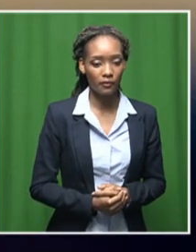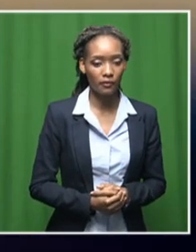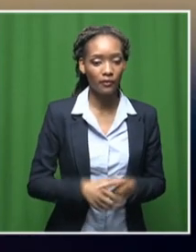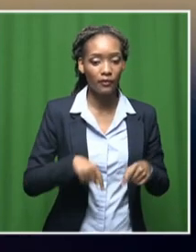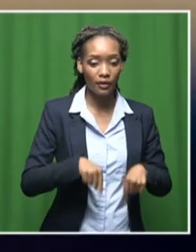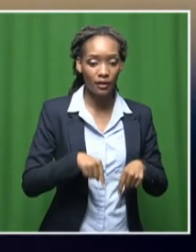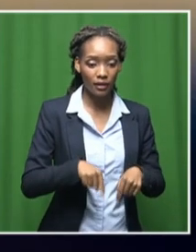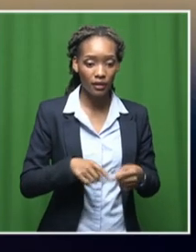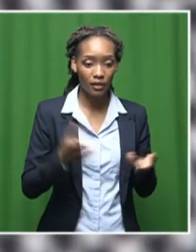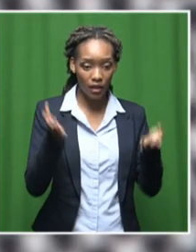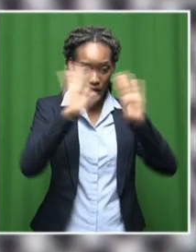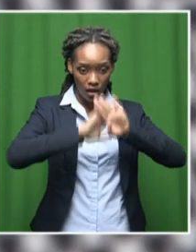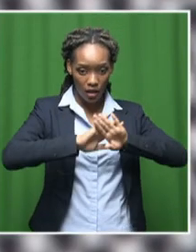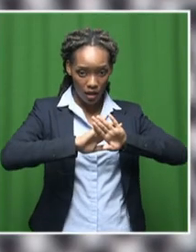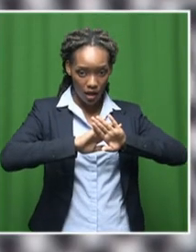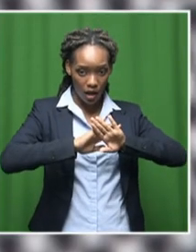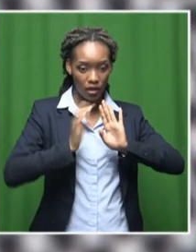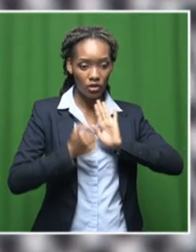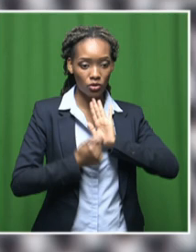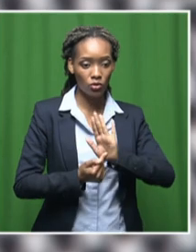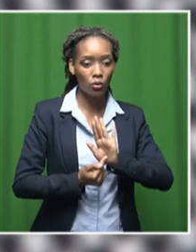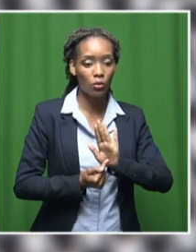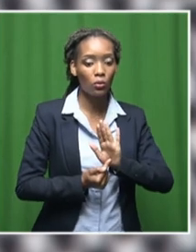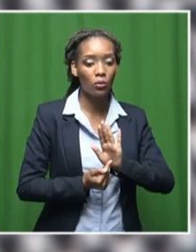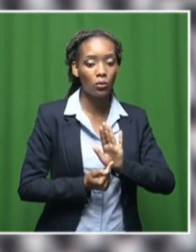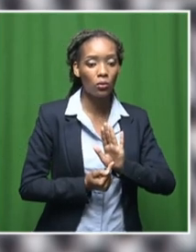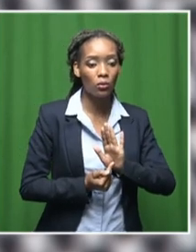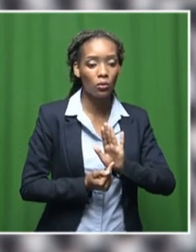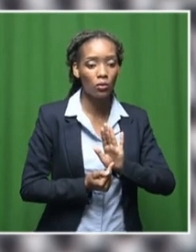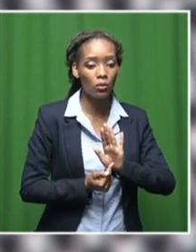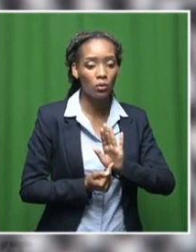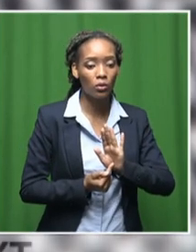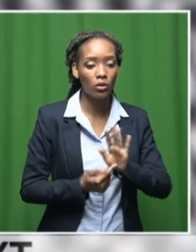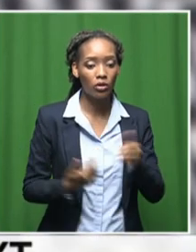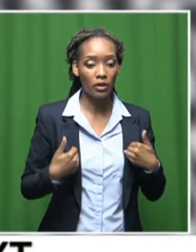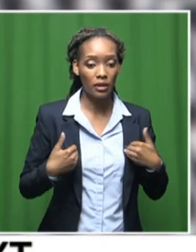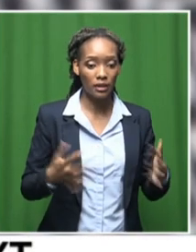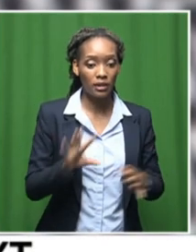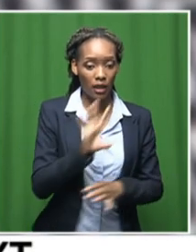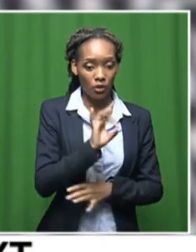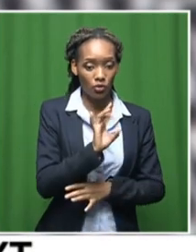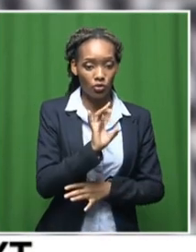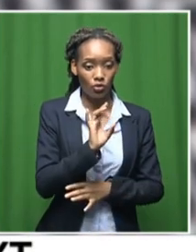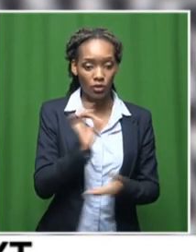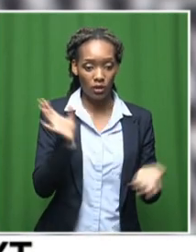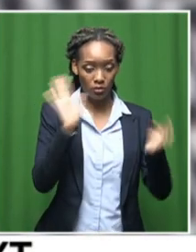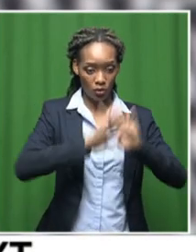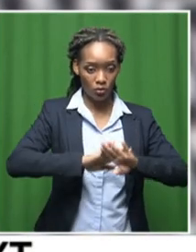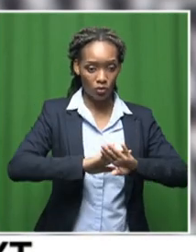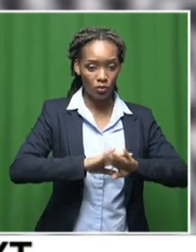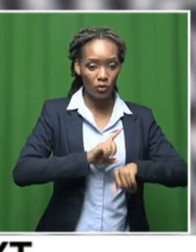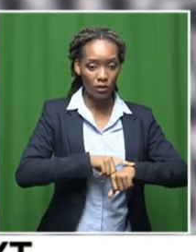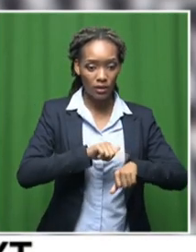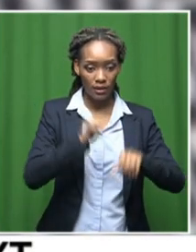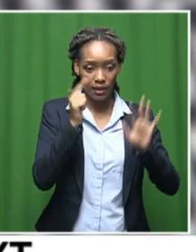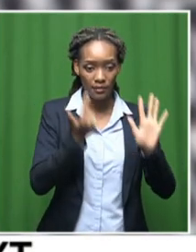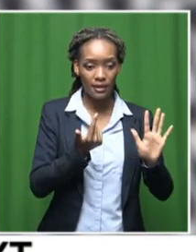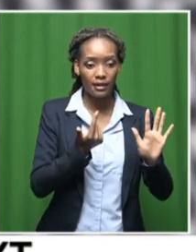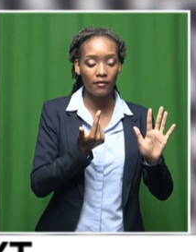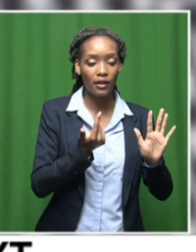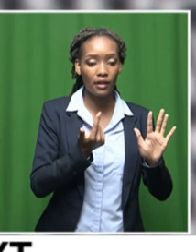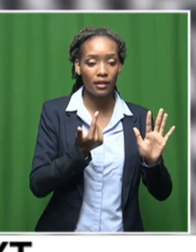Tonight's show is obviously a preview show, but we're starting on Tuesday night, 7 o'clock at the Baxter